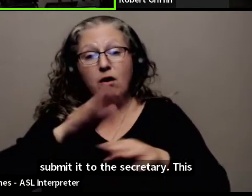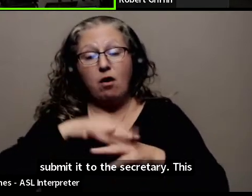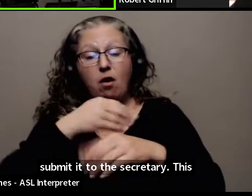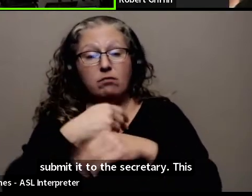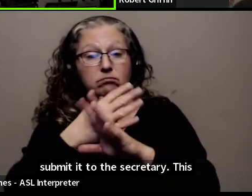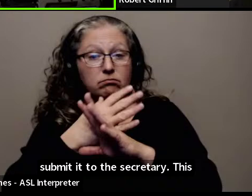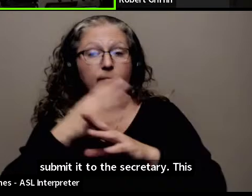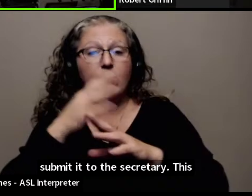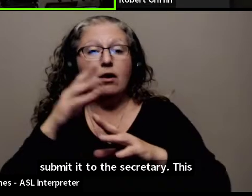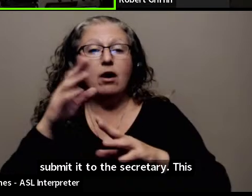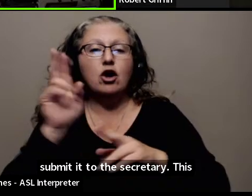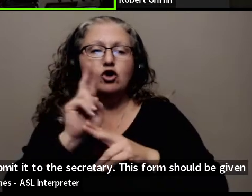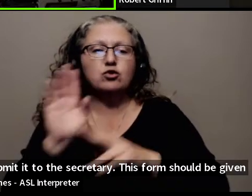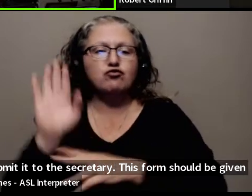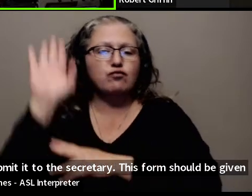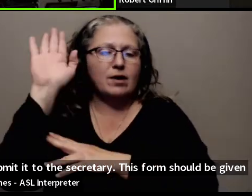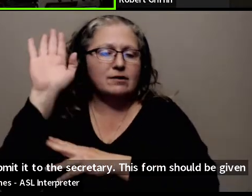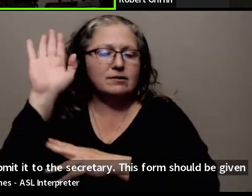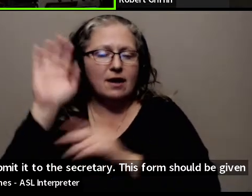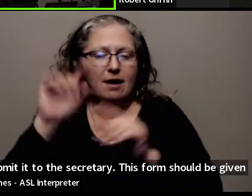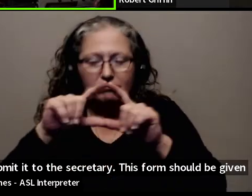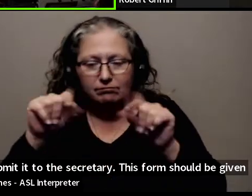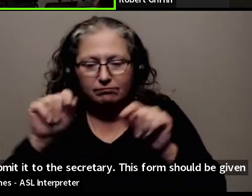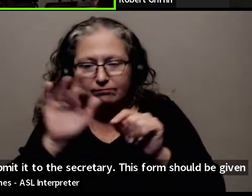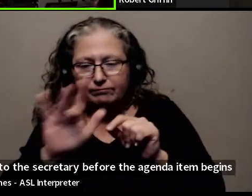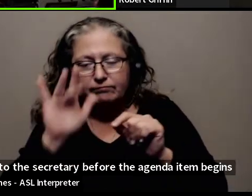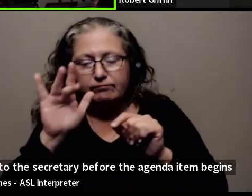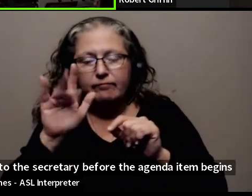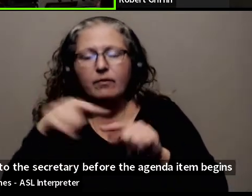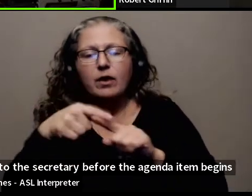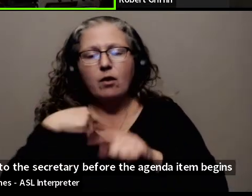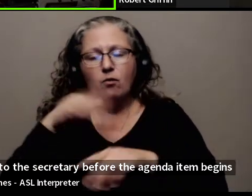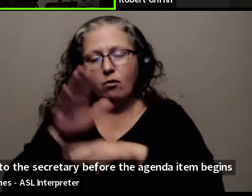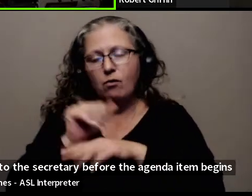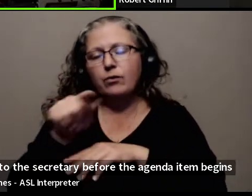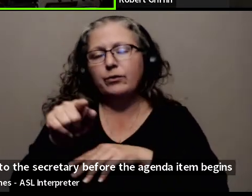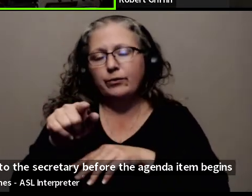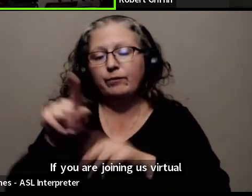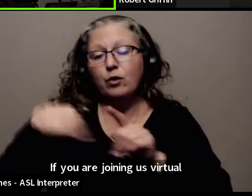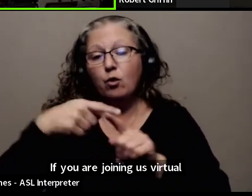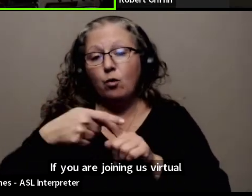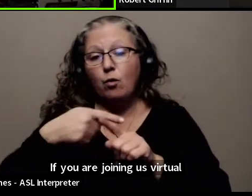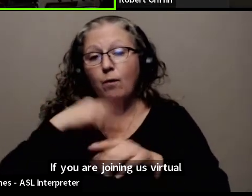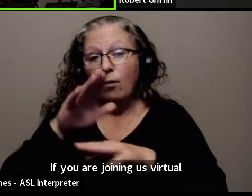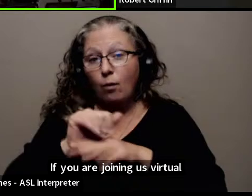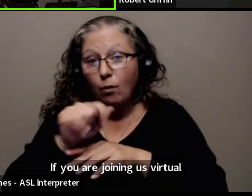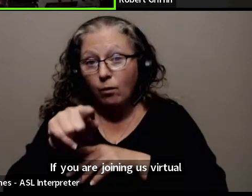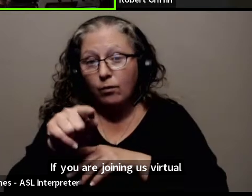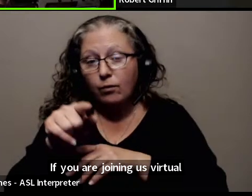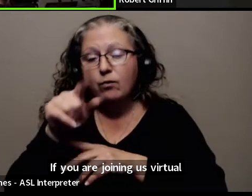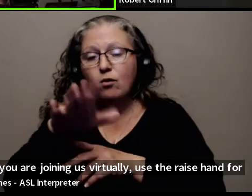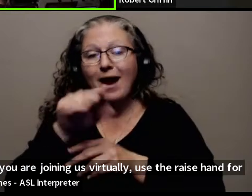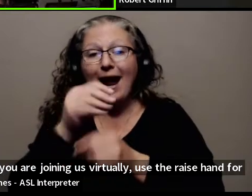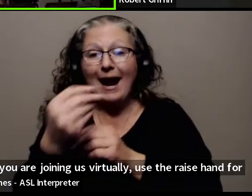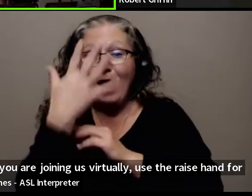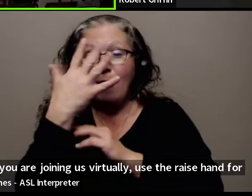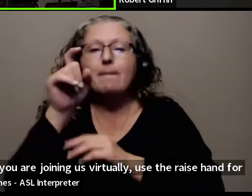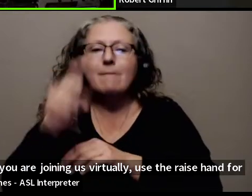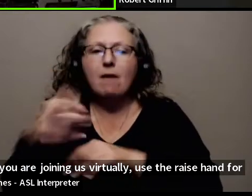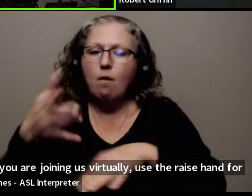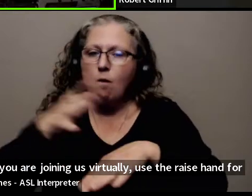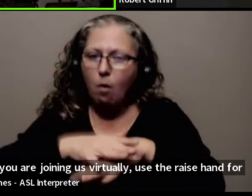virtually, use the raise hand feature on Zoom to be recognized. When invited to do so, your camera must be